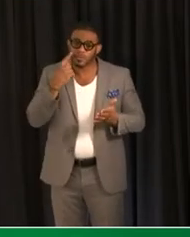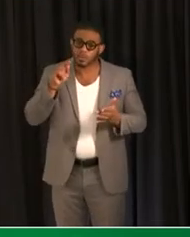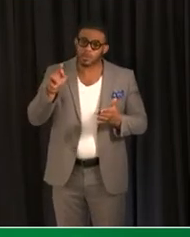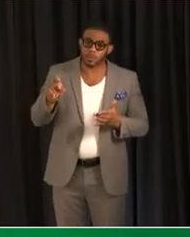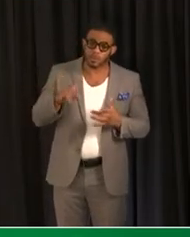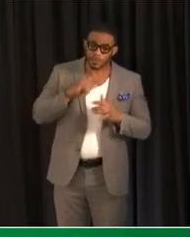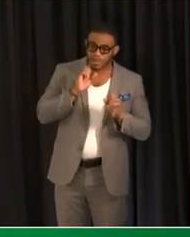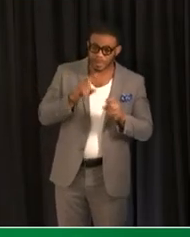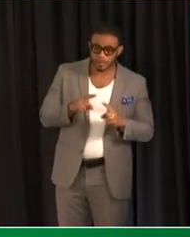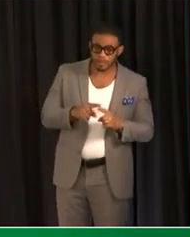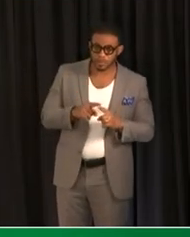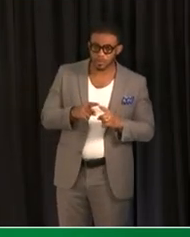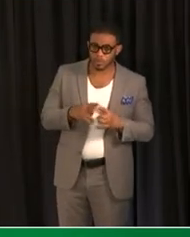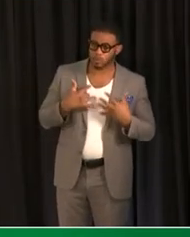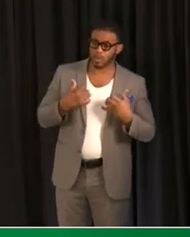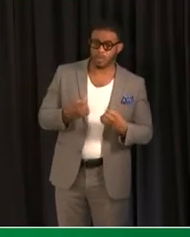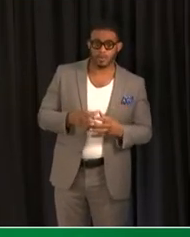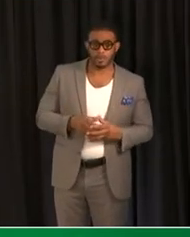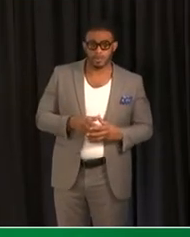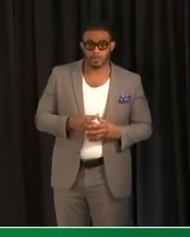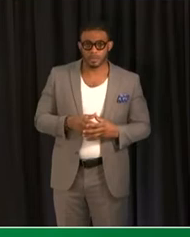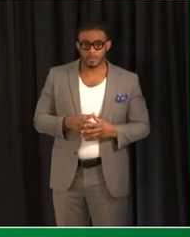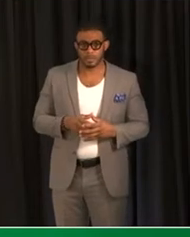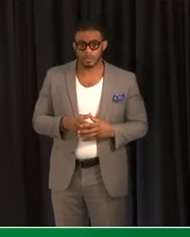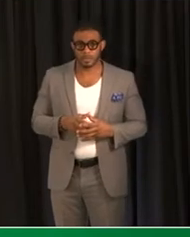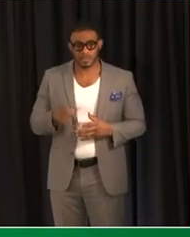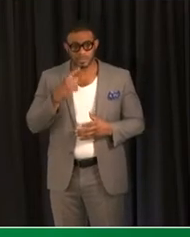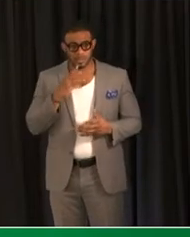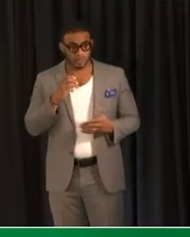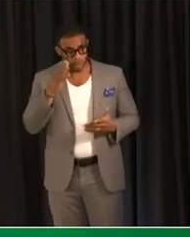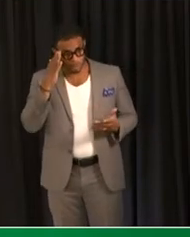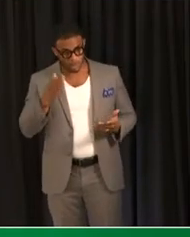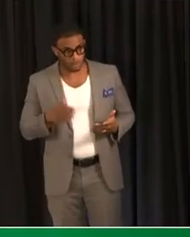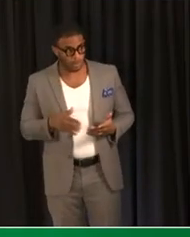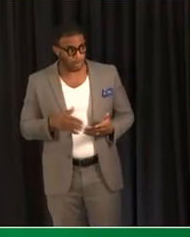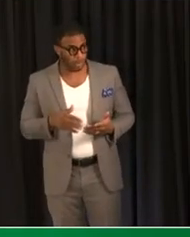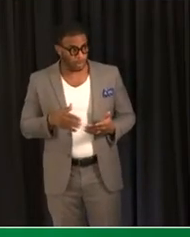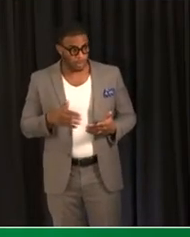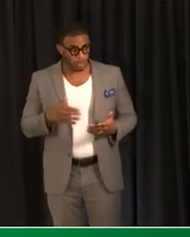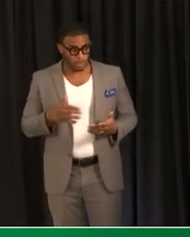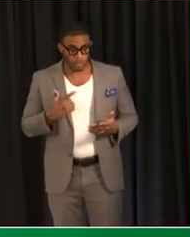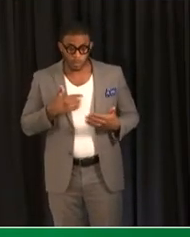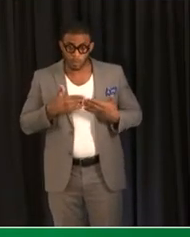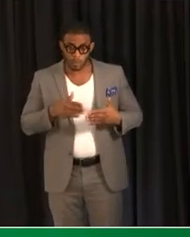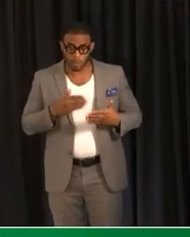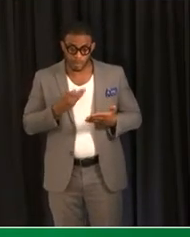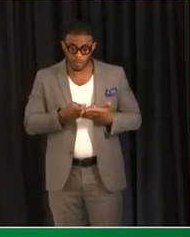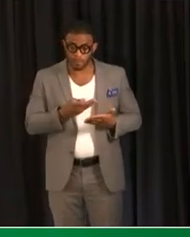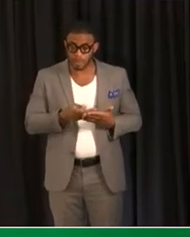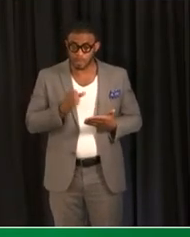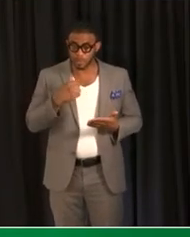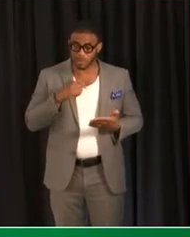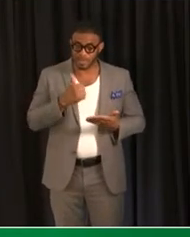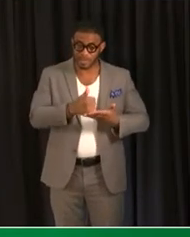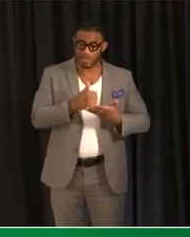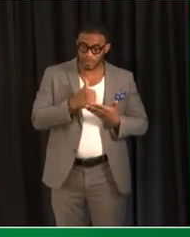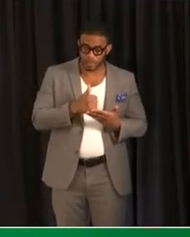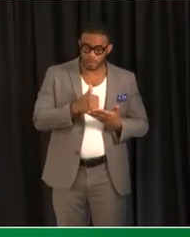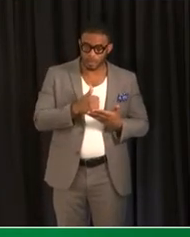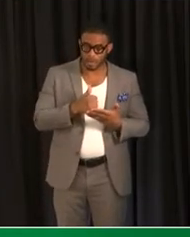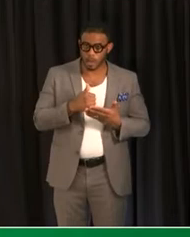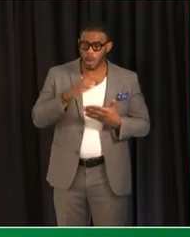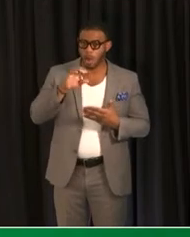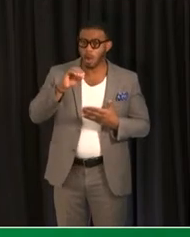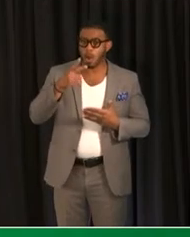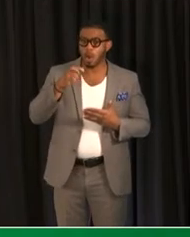what would it take for you to be able to recover? And she said, well, we've lost funding, and so we need